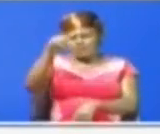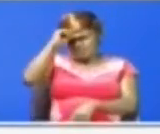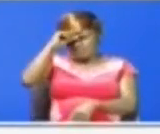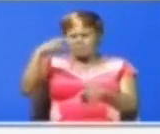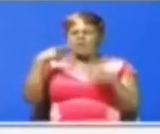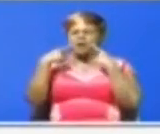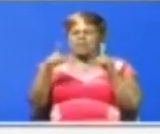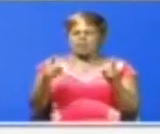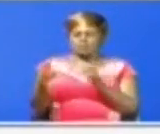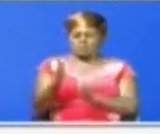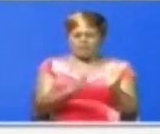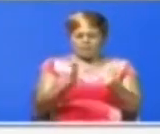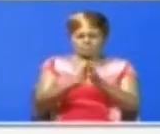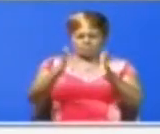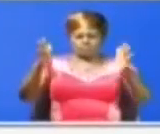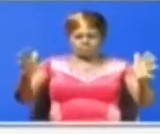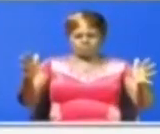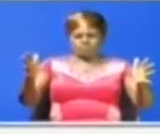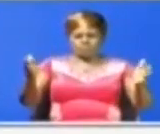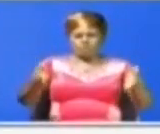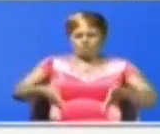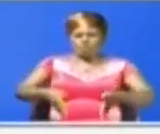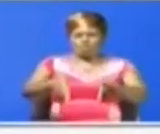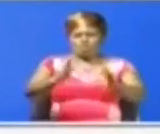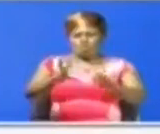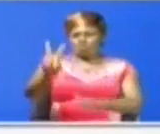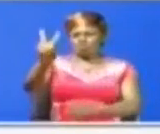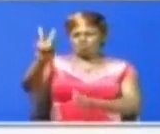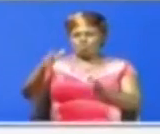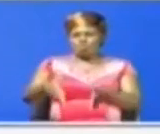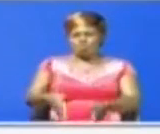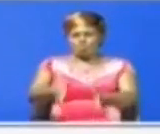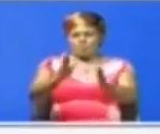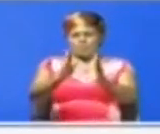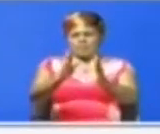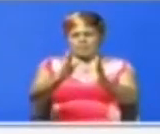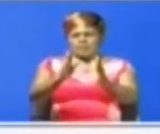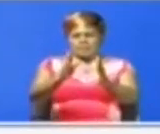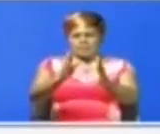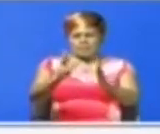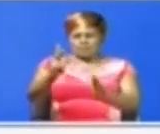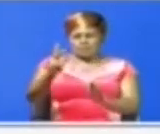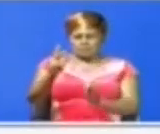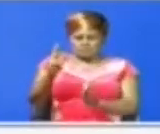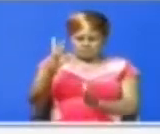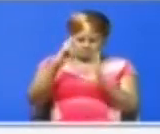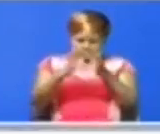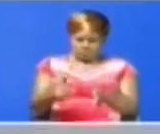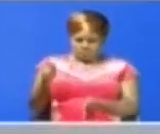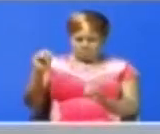announced plans to expand the Salgaa stretch into a dual carriageway. Rita Tinina, KTN News.